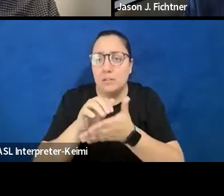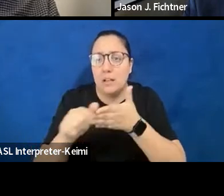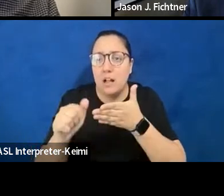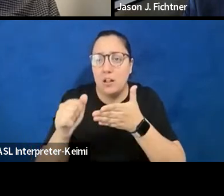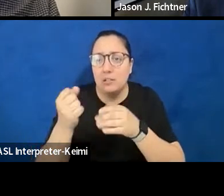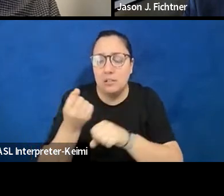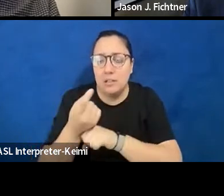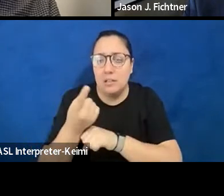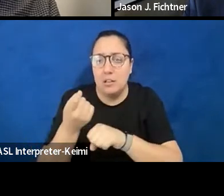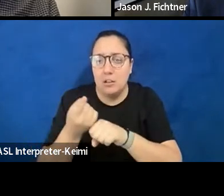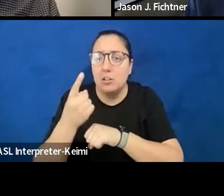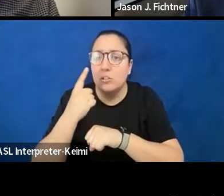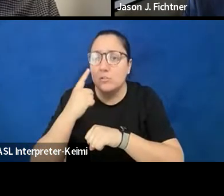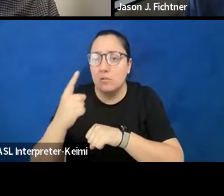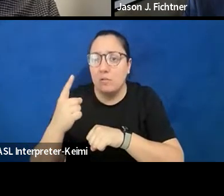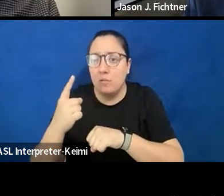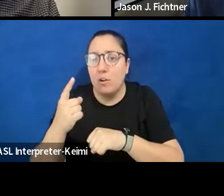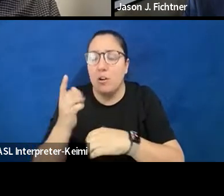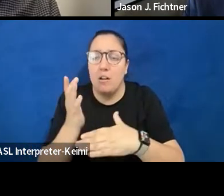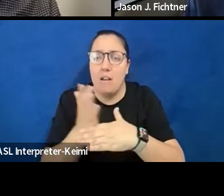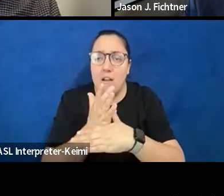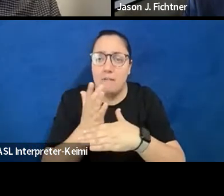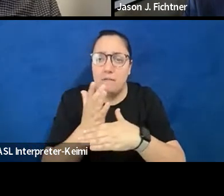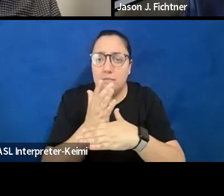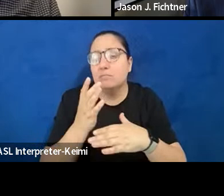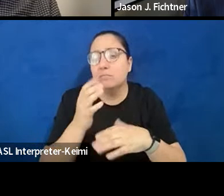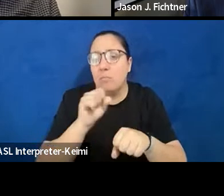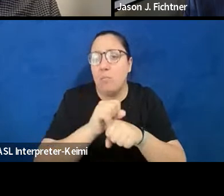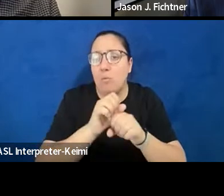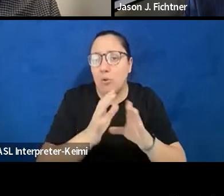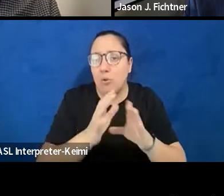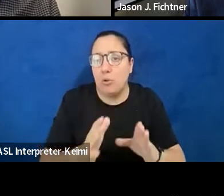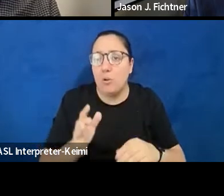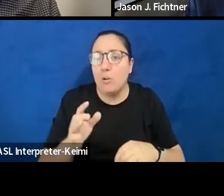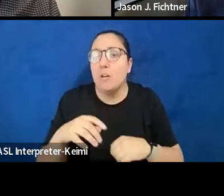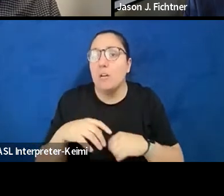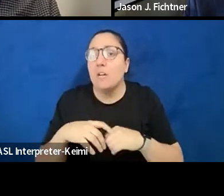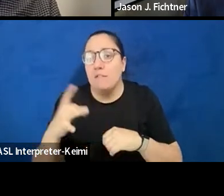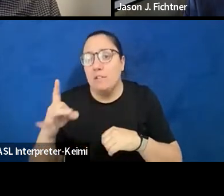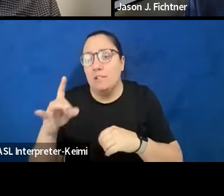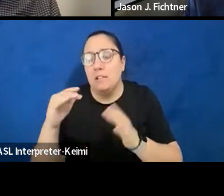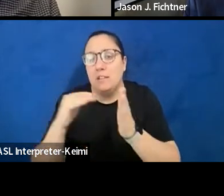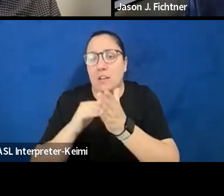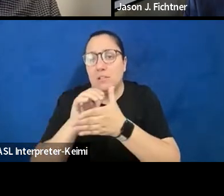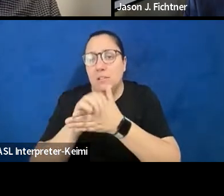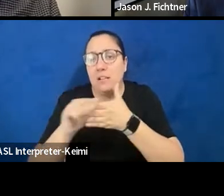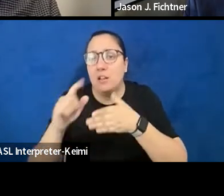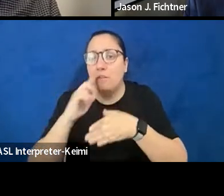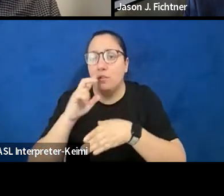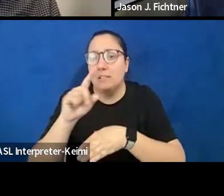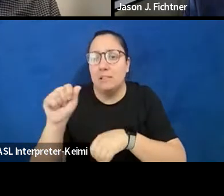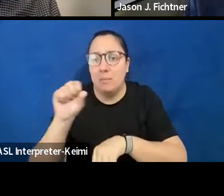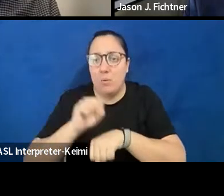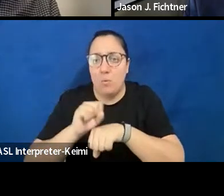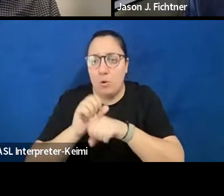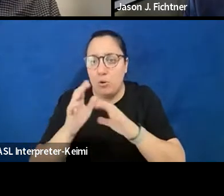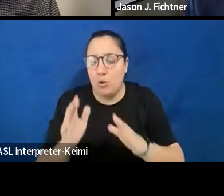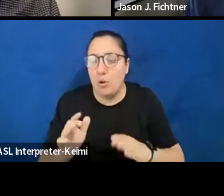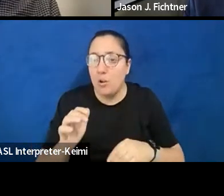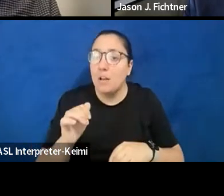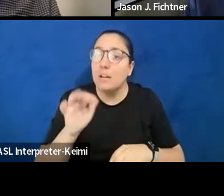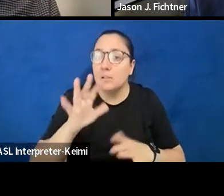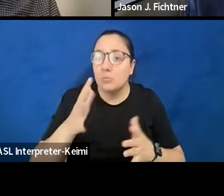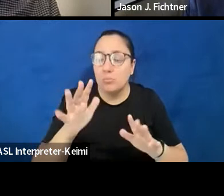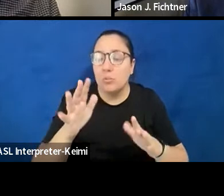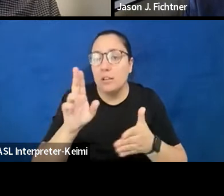about $18,000 a year for a disabled worker, because the program is nearly universal, unlike access to private